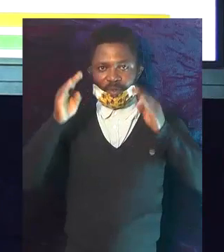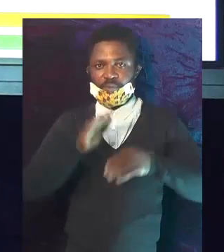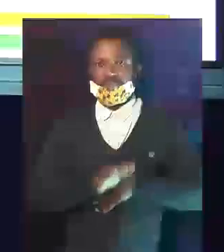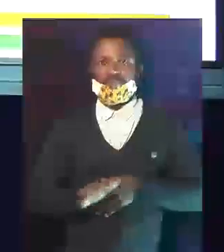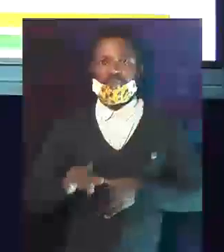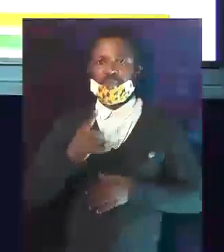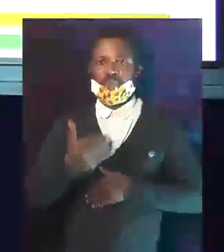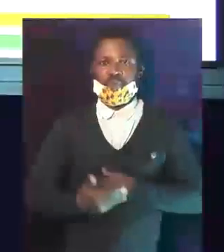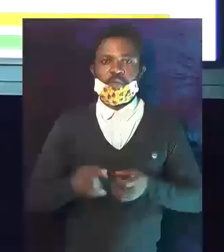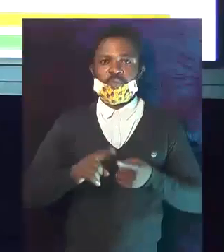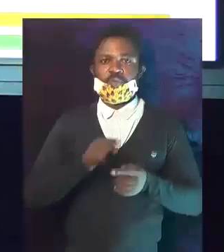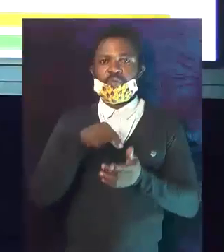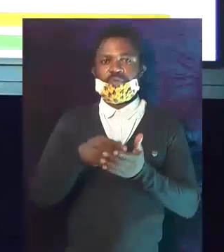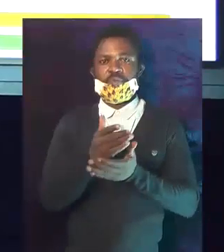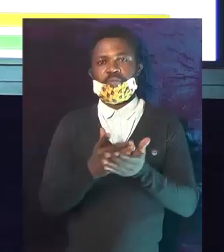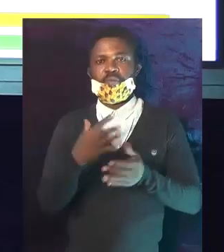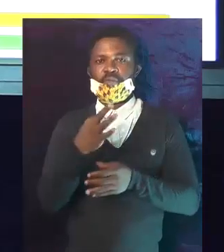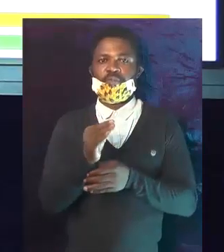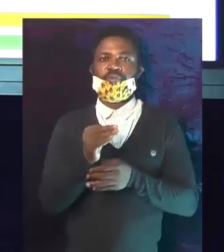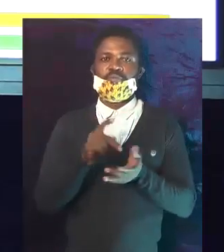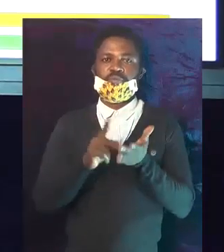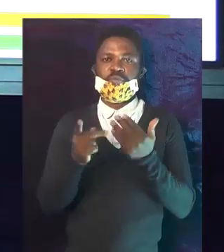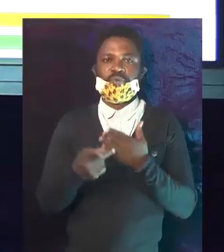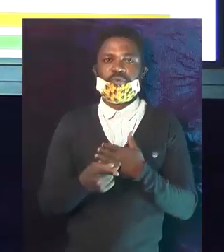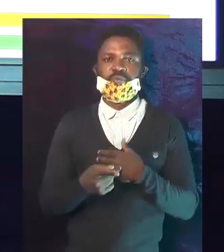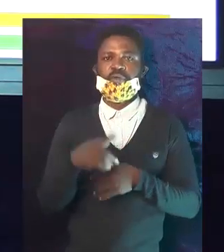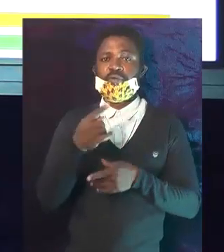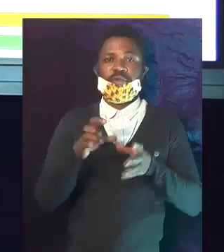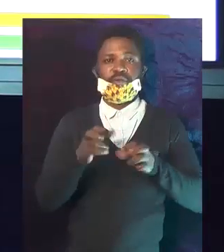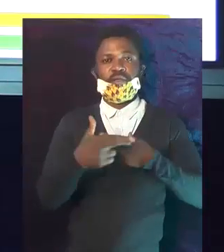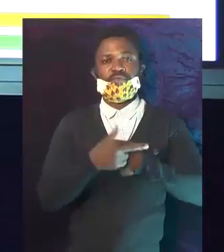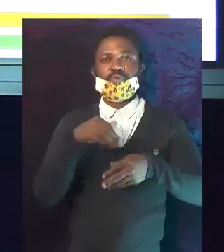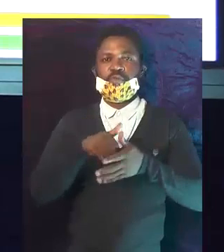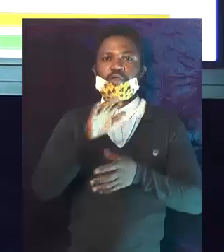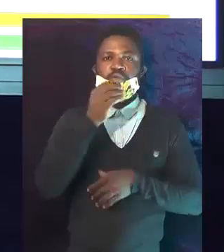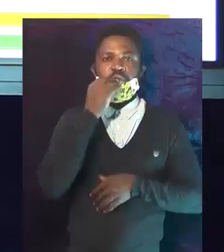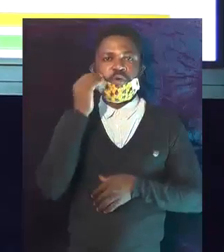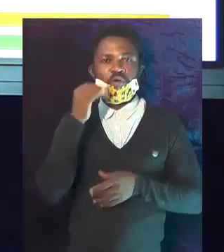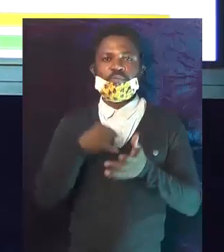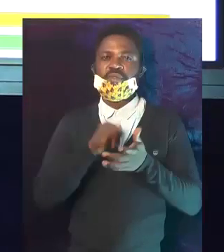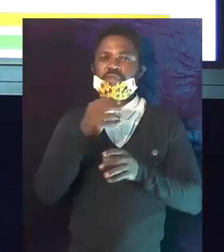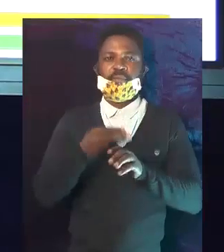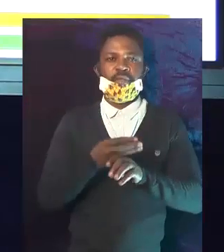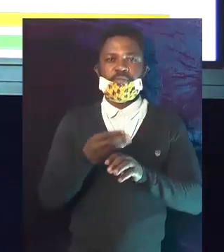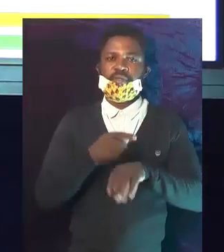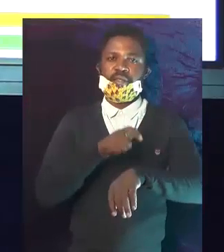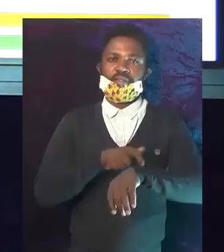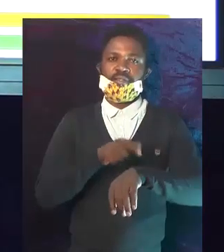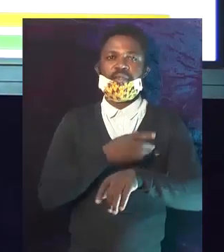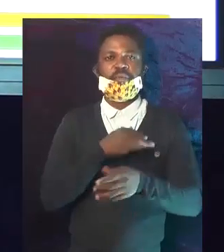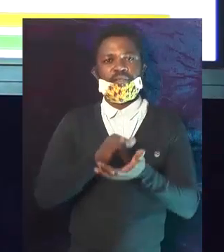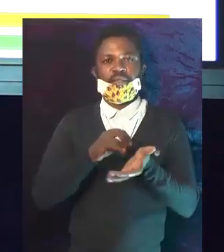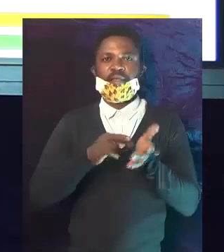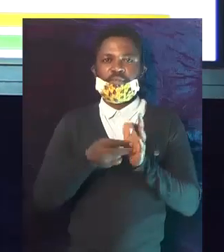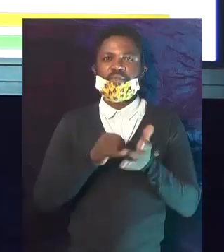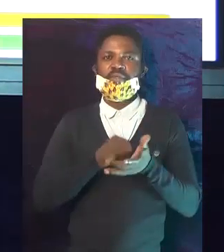Hello children, you're welcome to this segment of the program, The Classroom in Your Home. It is mathematics time,